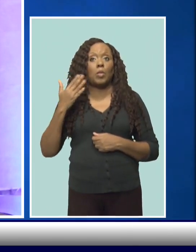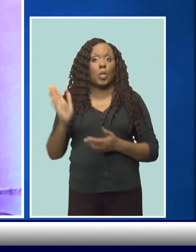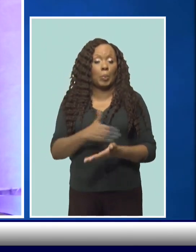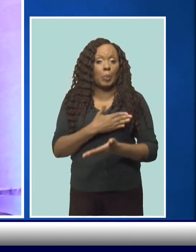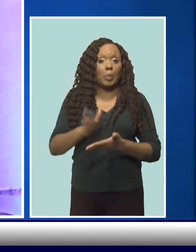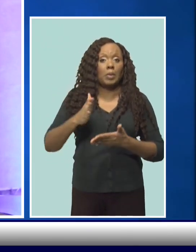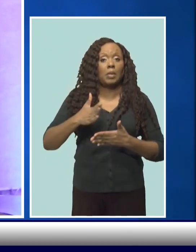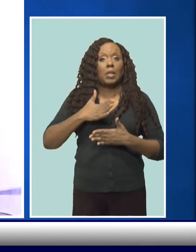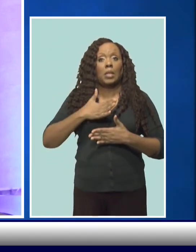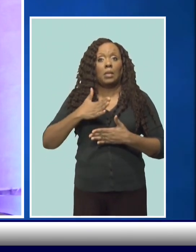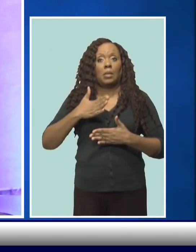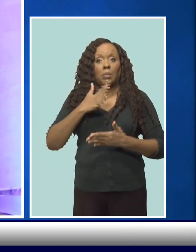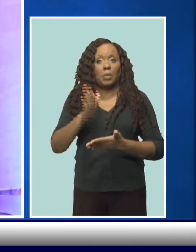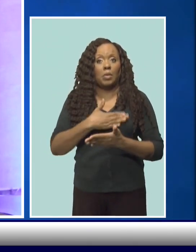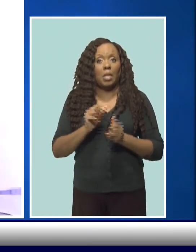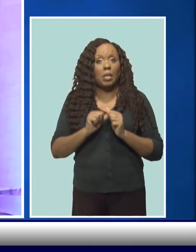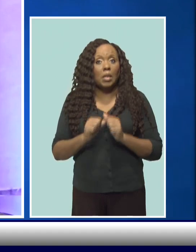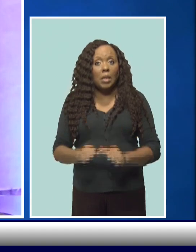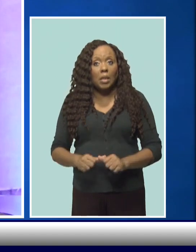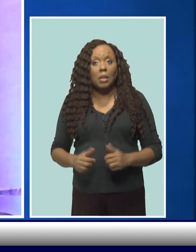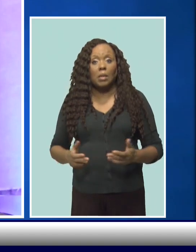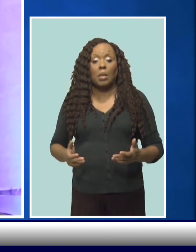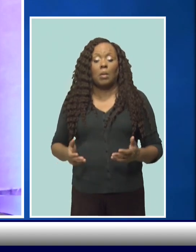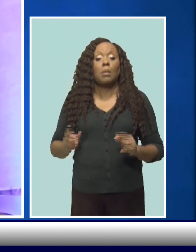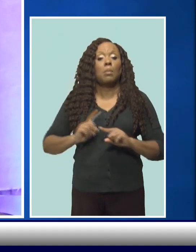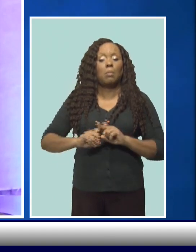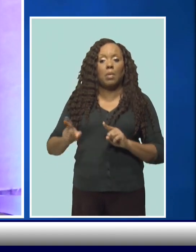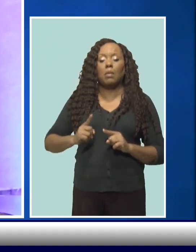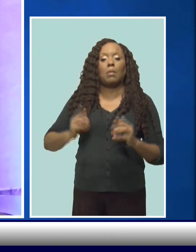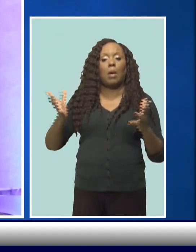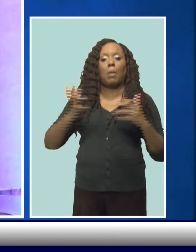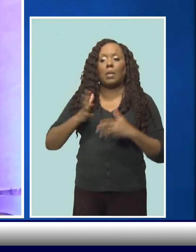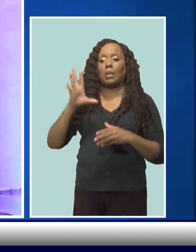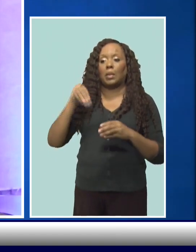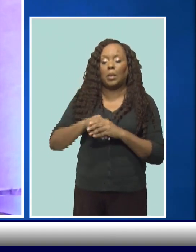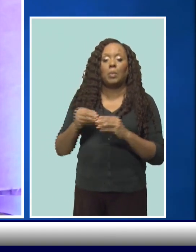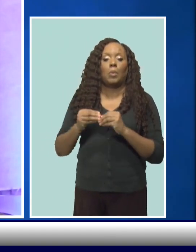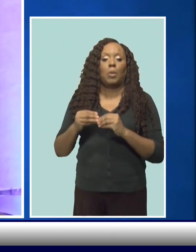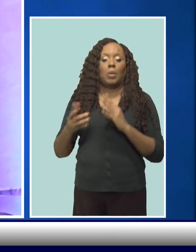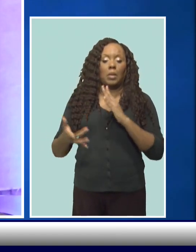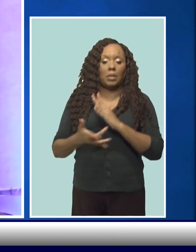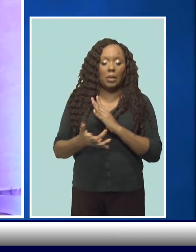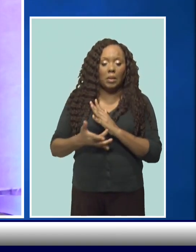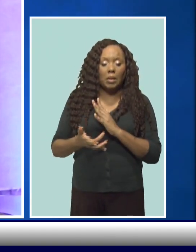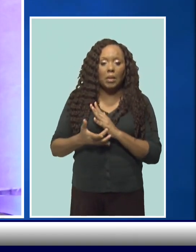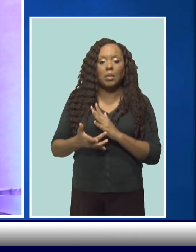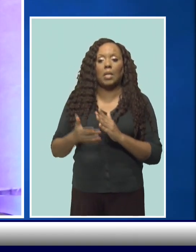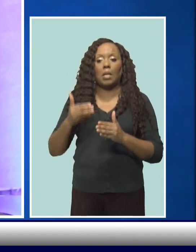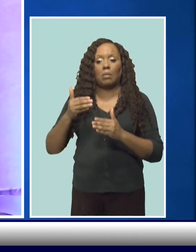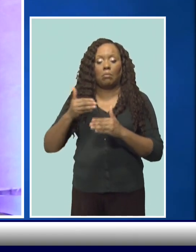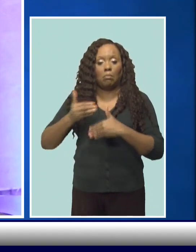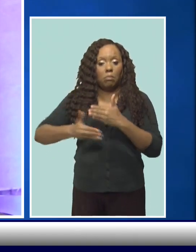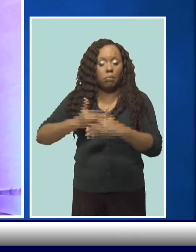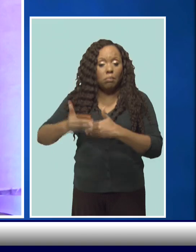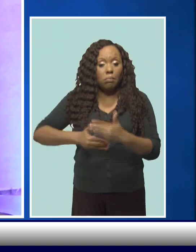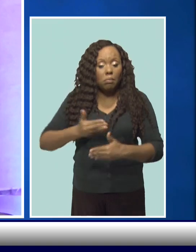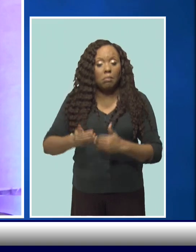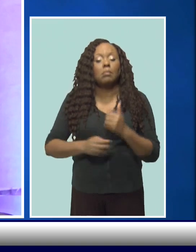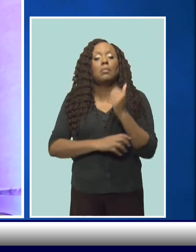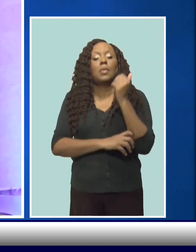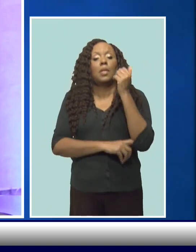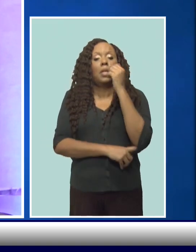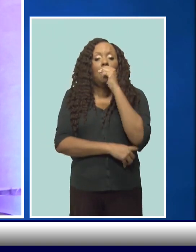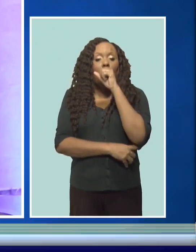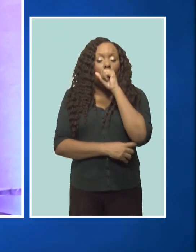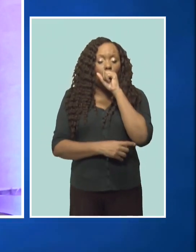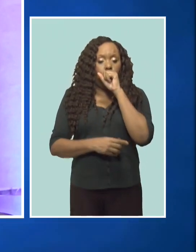the need to engage more technologically advancement into what we do. But like any of you,